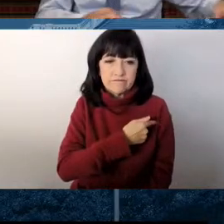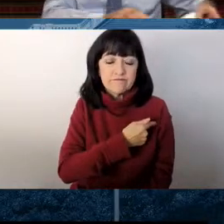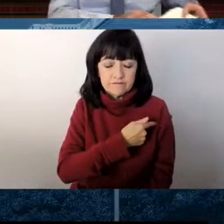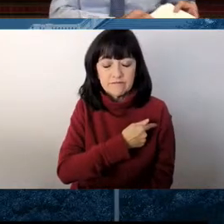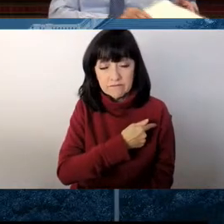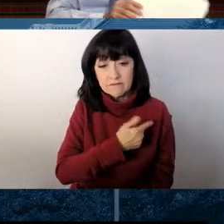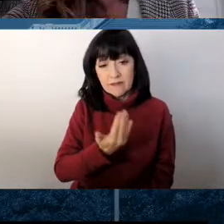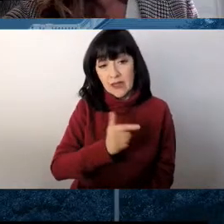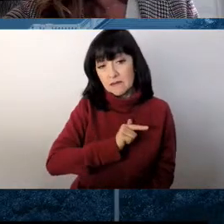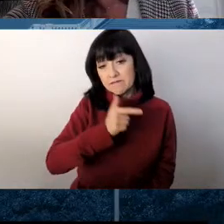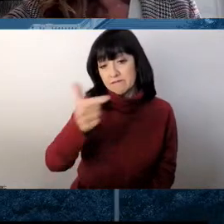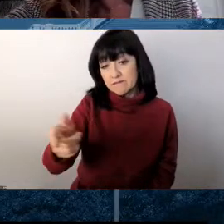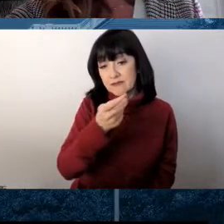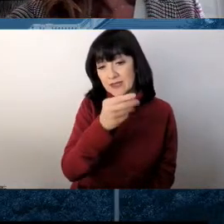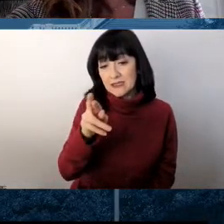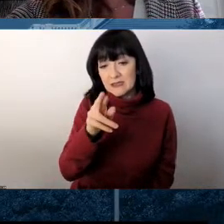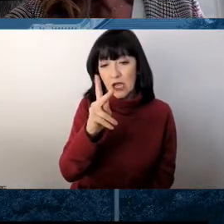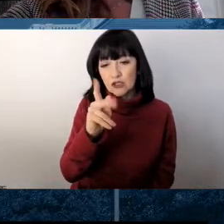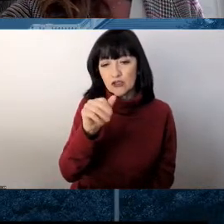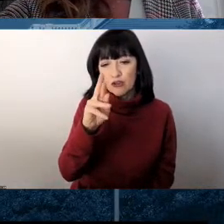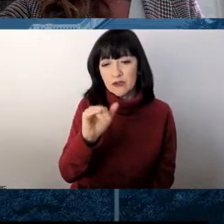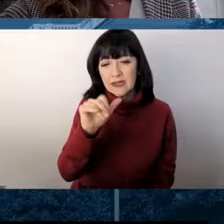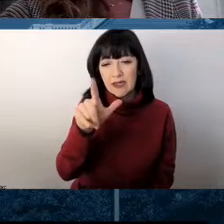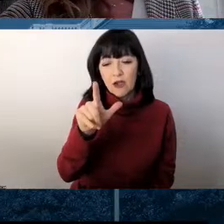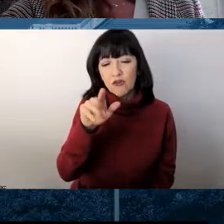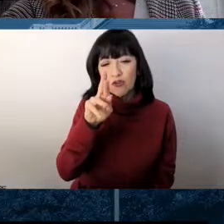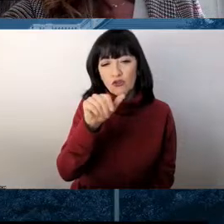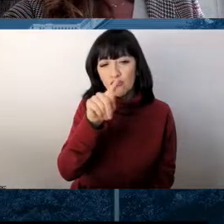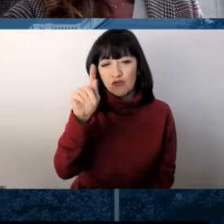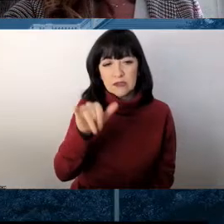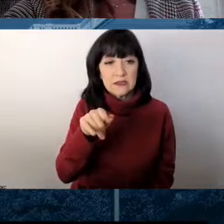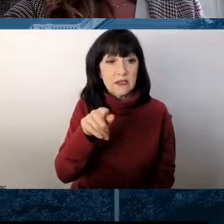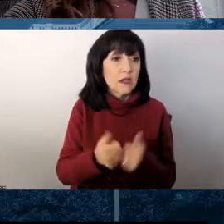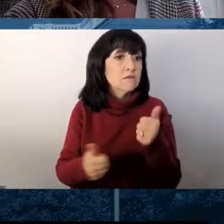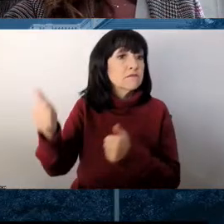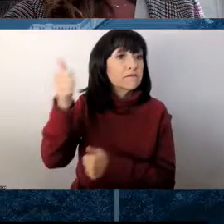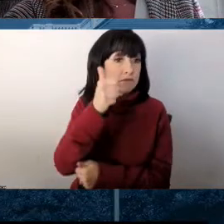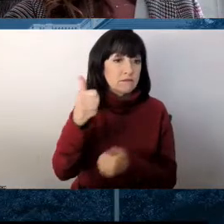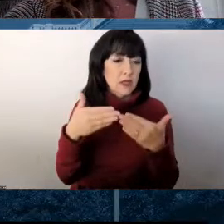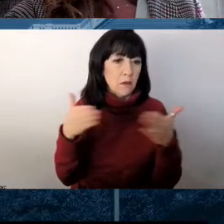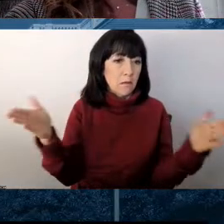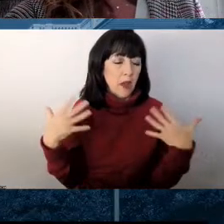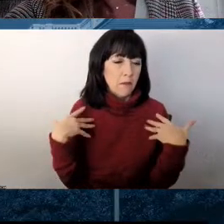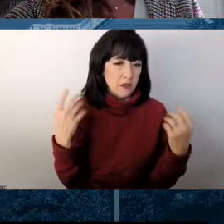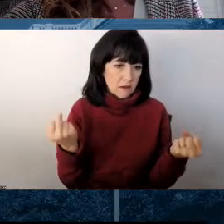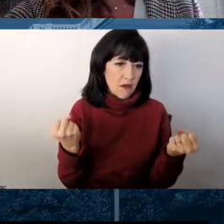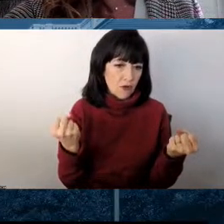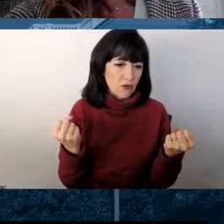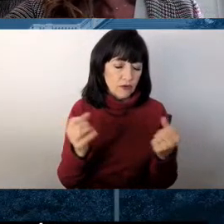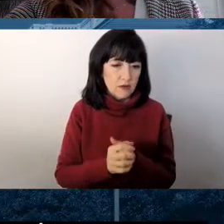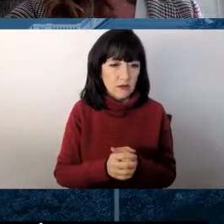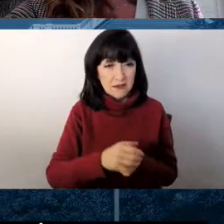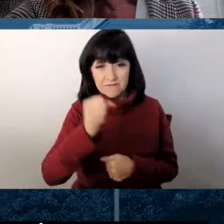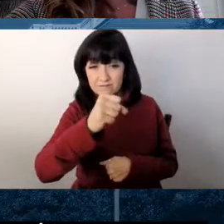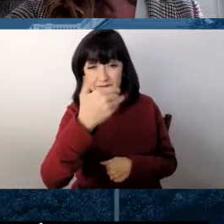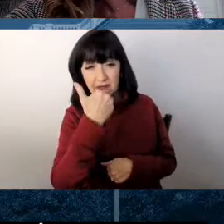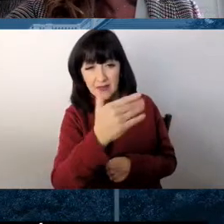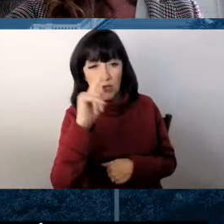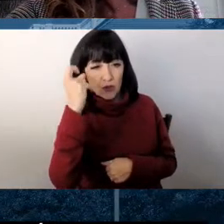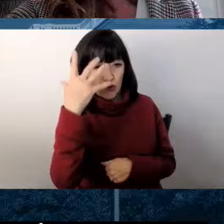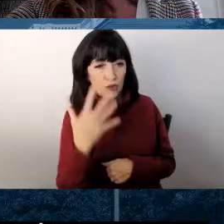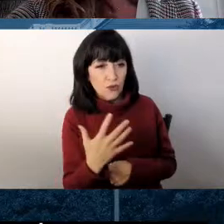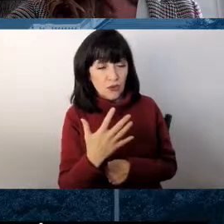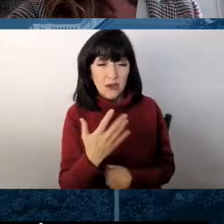Rattay? Thank you so much, Governor. And as you said, we are pleased to see that our case and hospital rates are